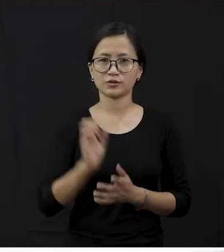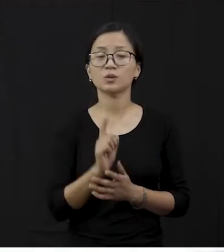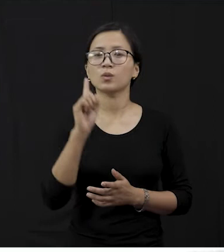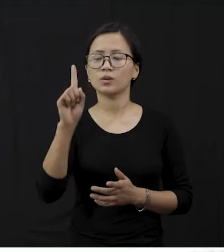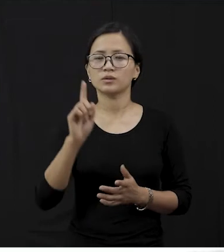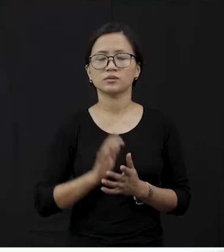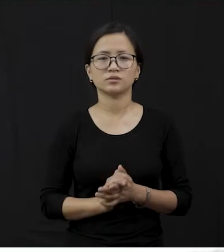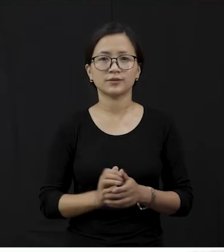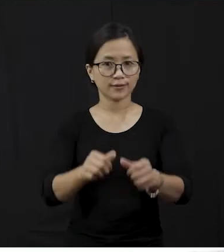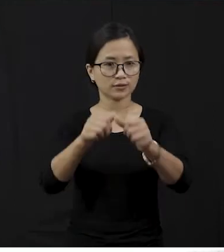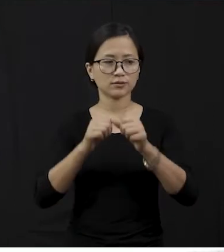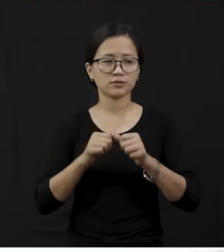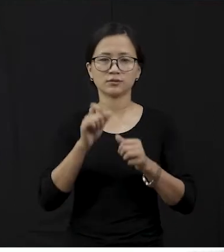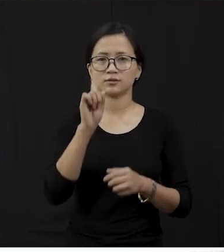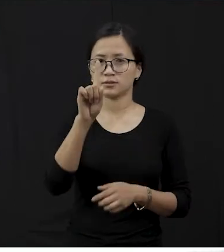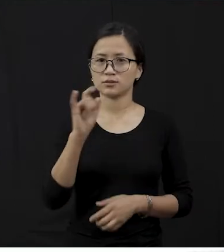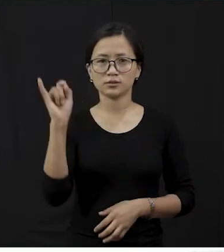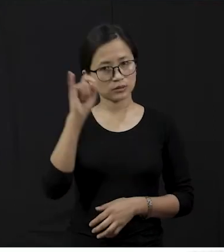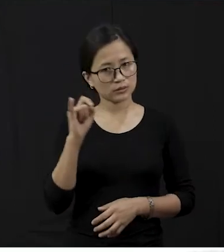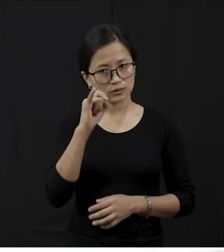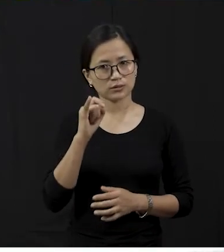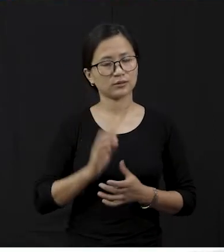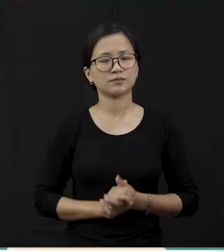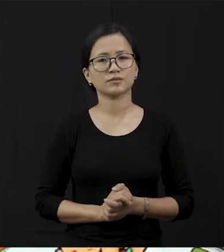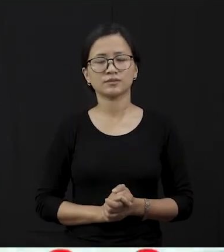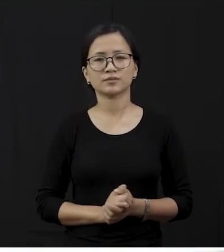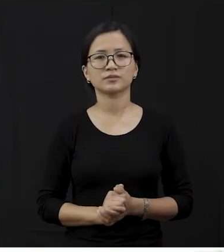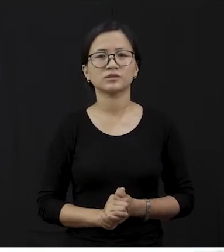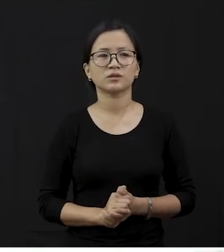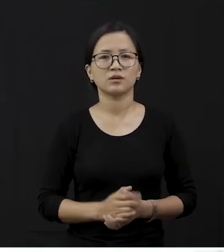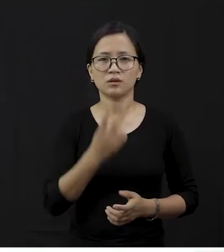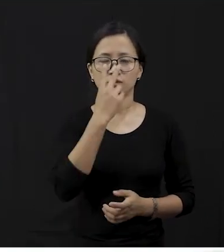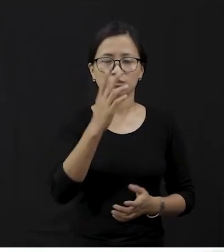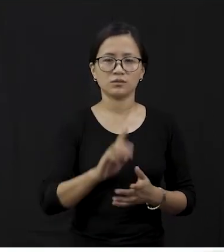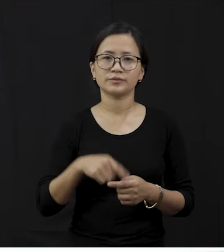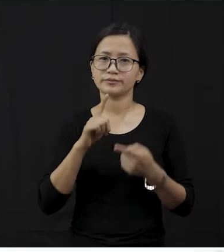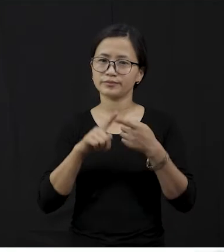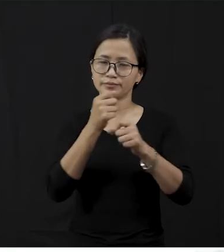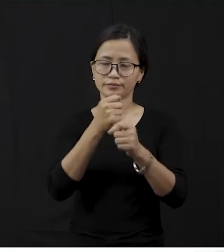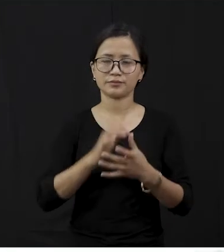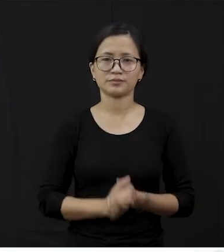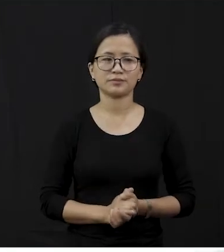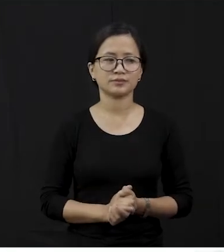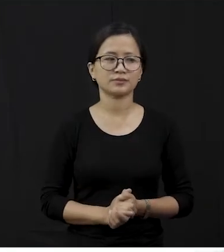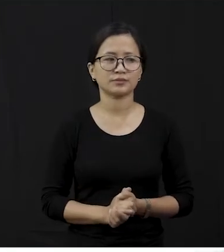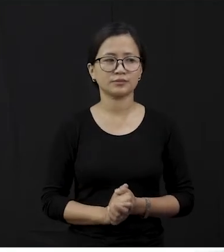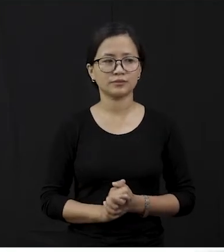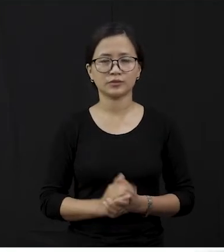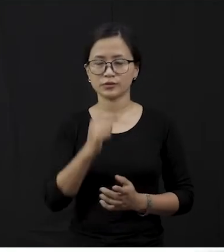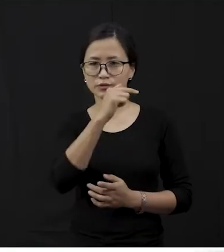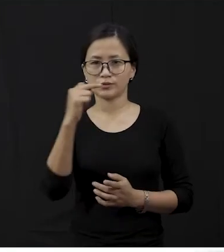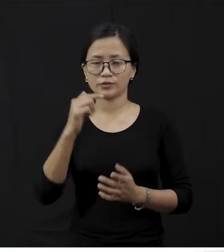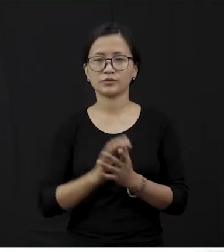the answer is 16. Got it? Then look one more example. Here we are going to